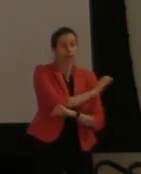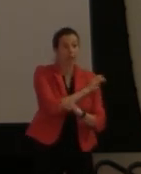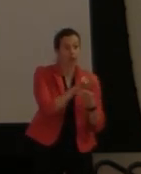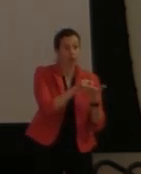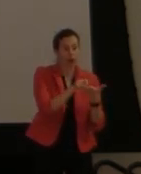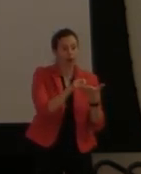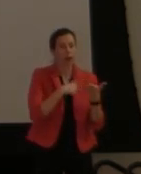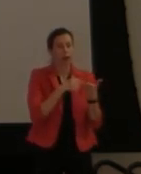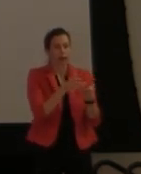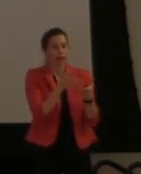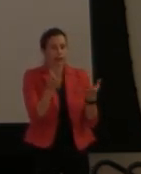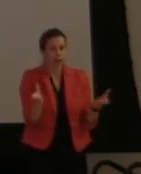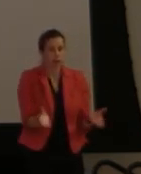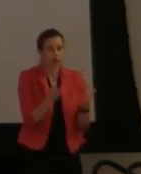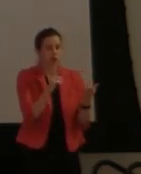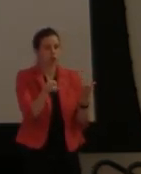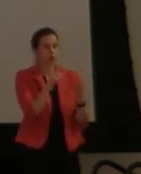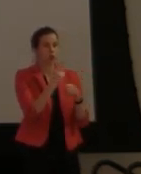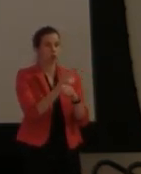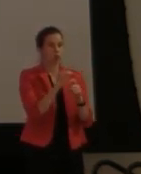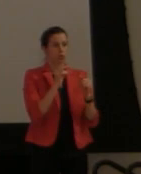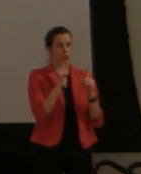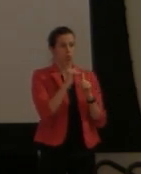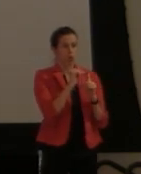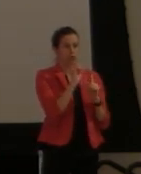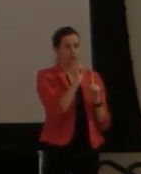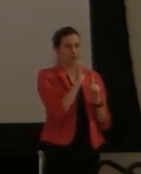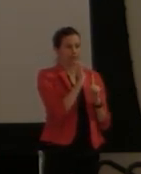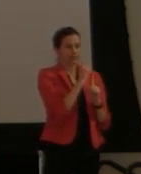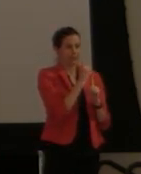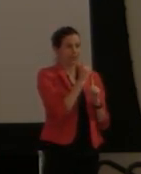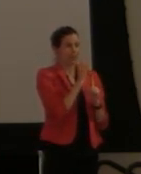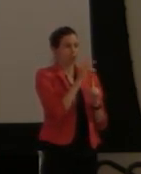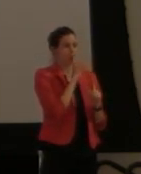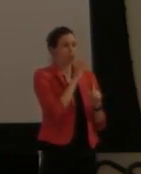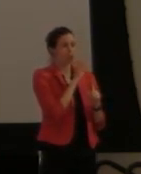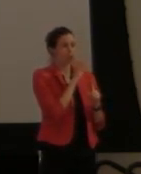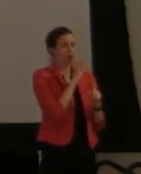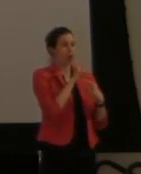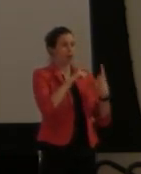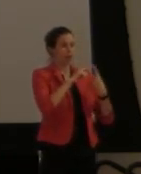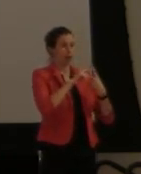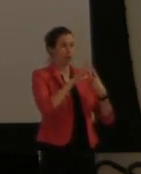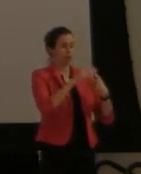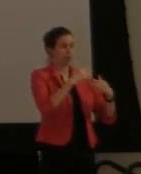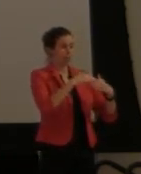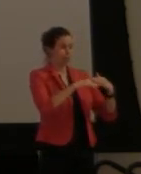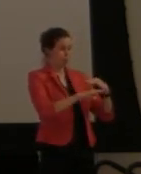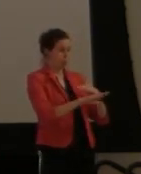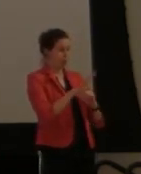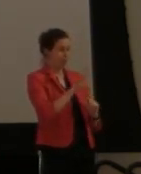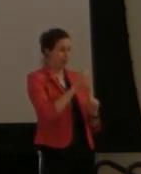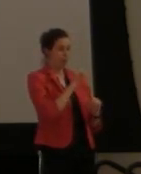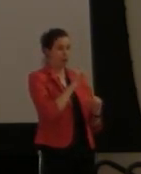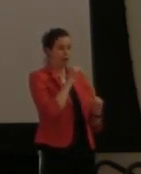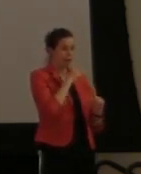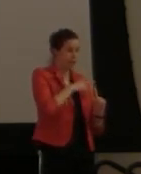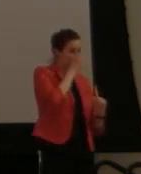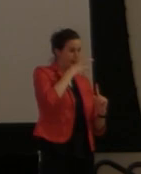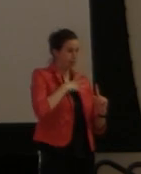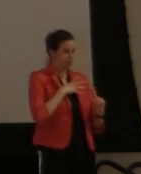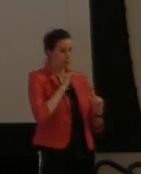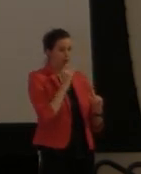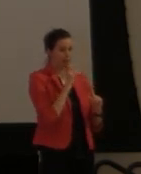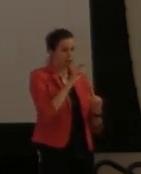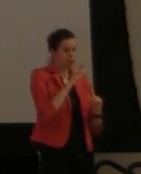would encourage you to use the word sex when you're actually talking about sex assigned at birth. So if someone was male, female, or intersex,